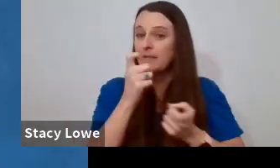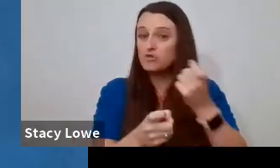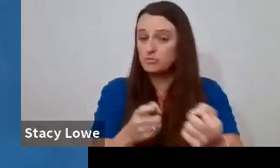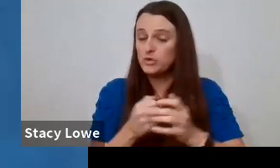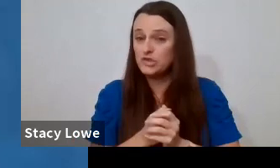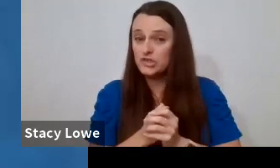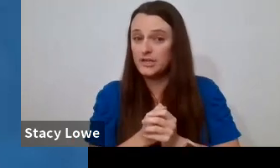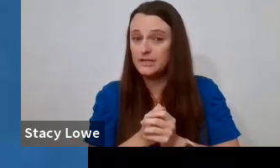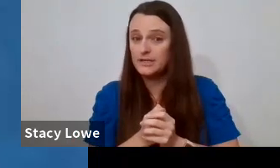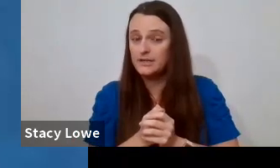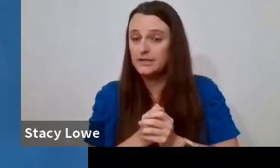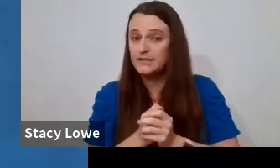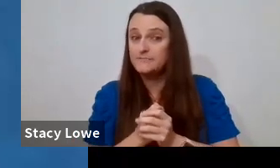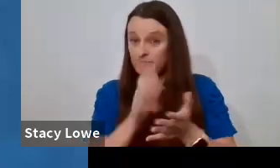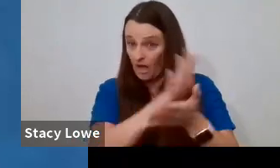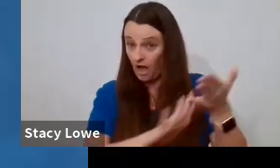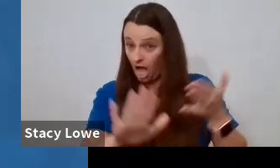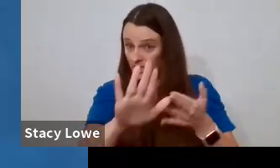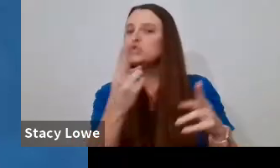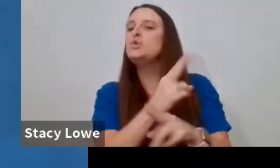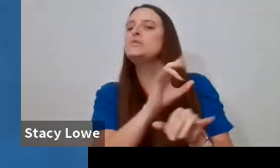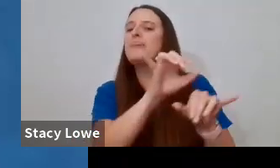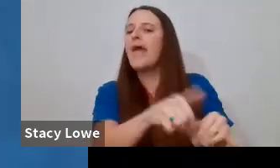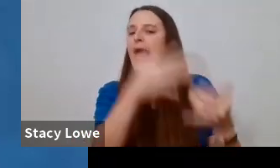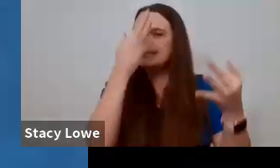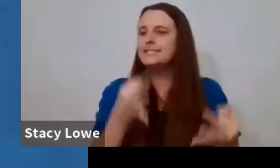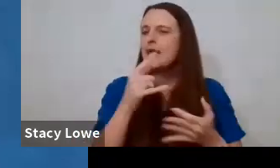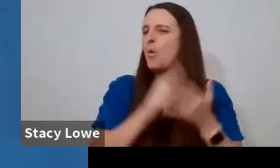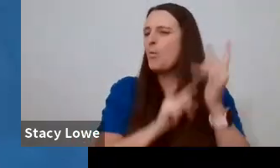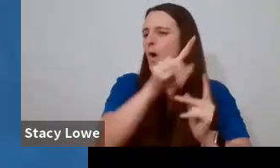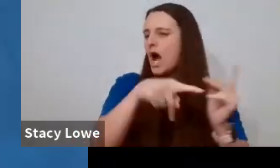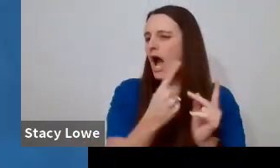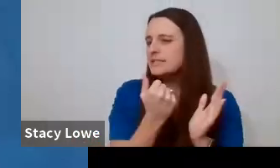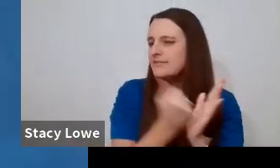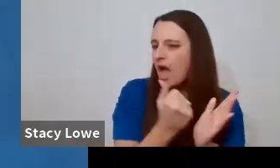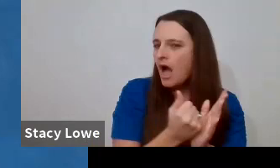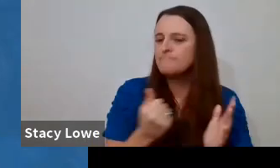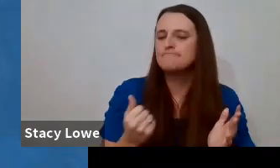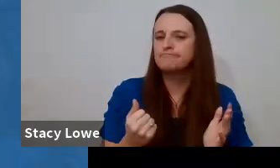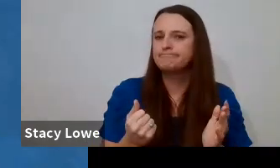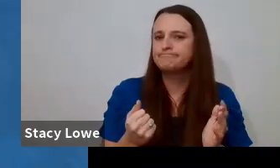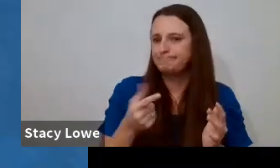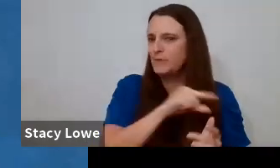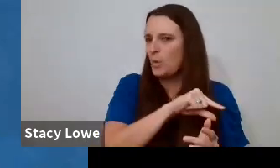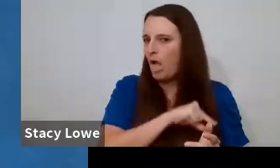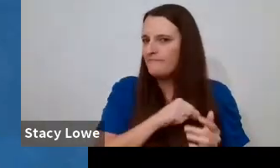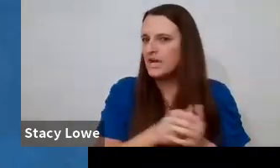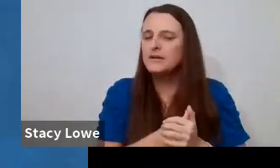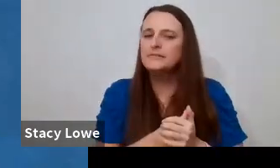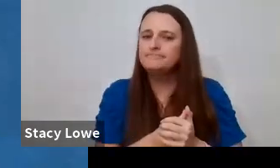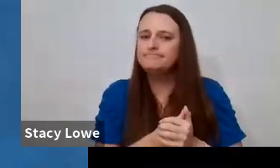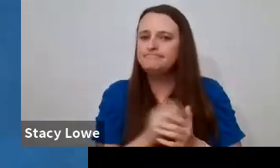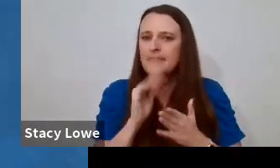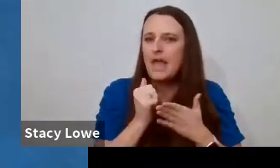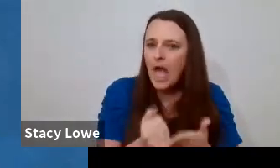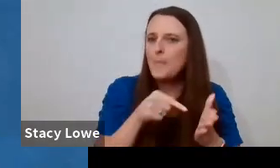which the colleges use to determine the types of aid for which you qualify to help pay